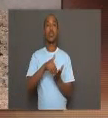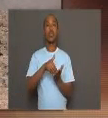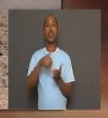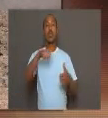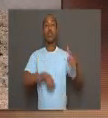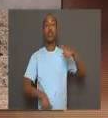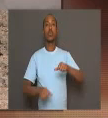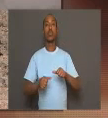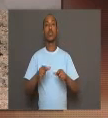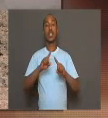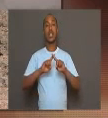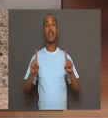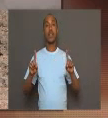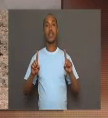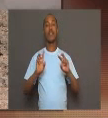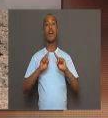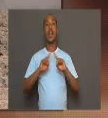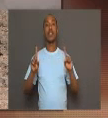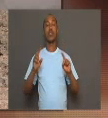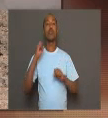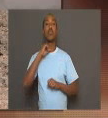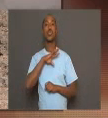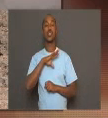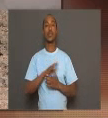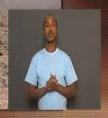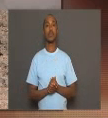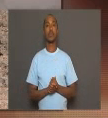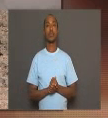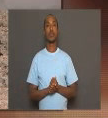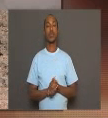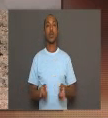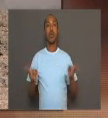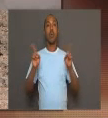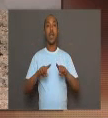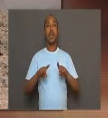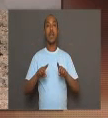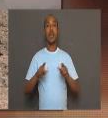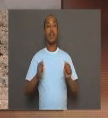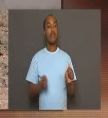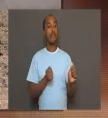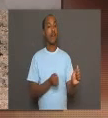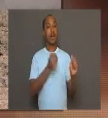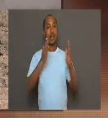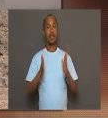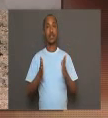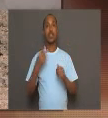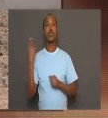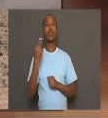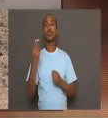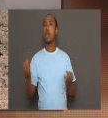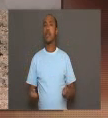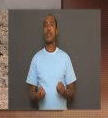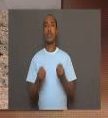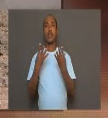to different varieties of pollution. When farmers use excessive amounts of